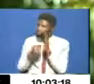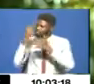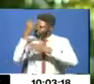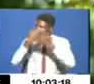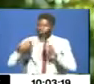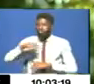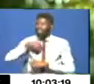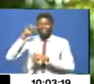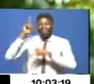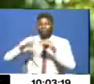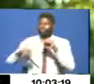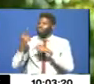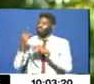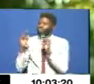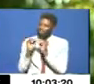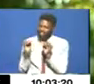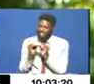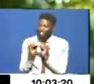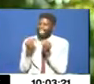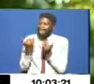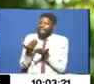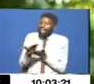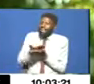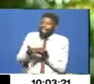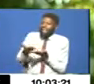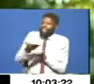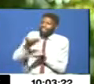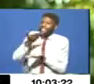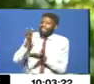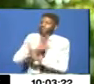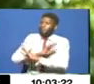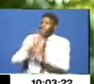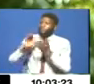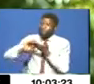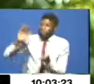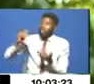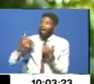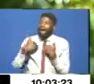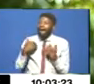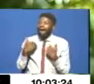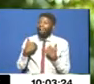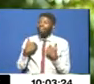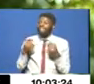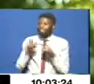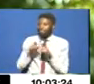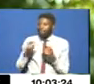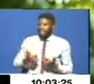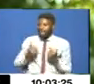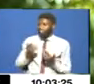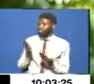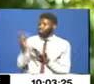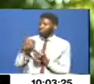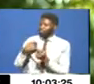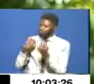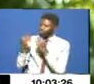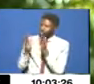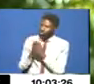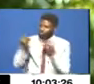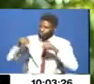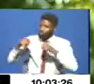complete it. This is just a scratch of the surface. A lot more comes in the life of this gentleman I have been talking to tonight on